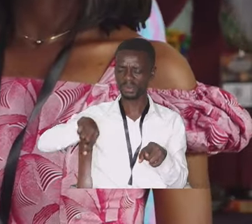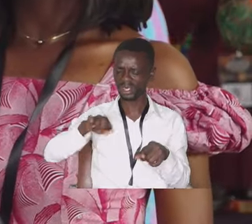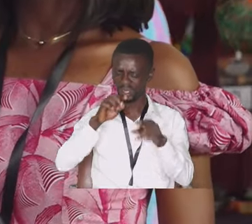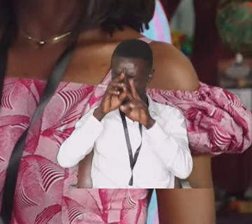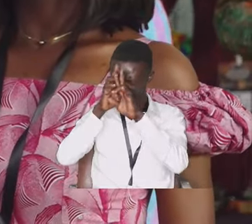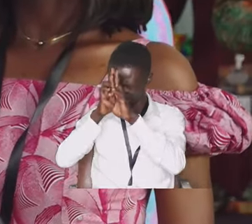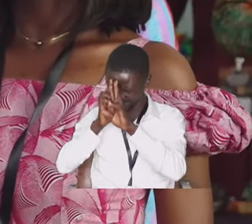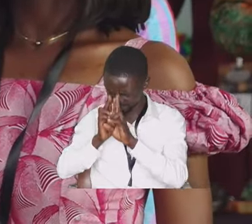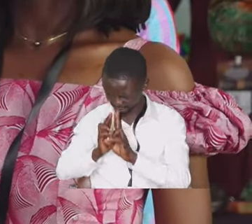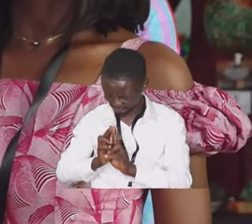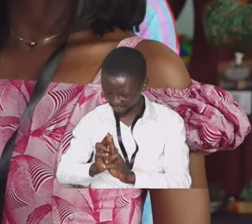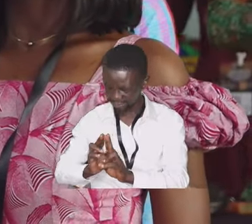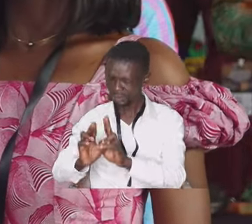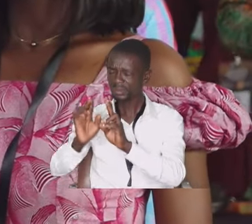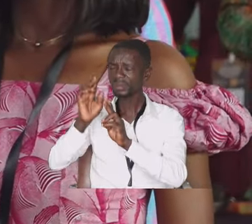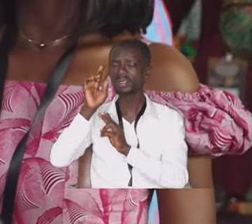we